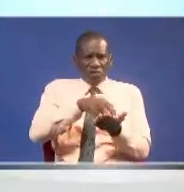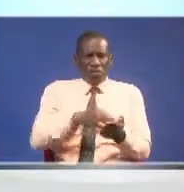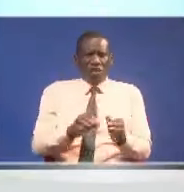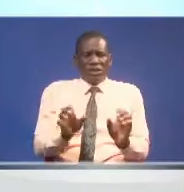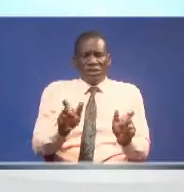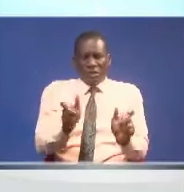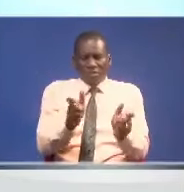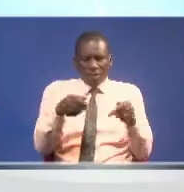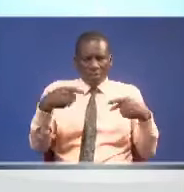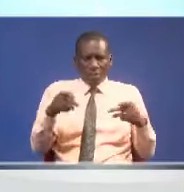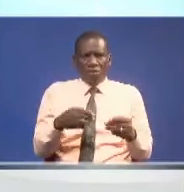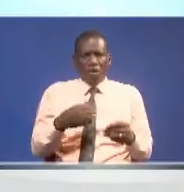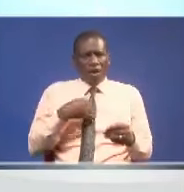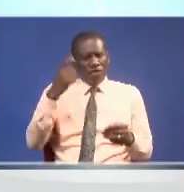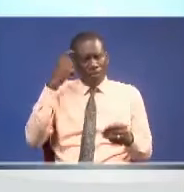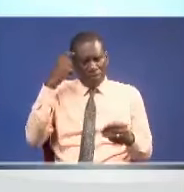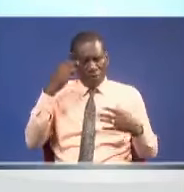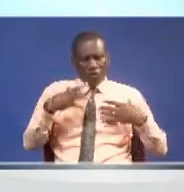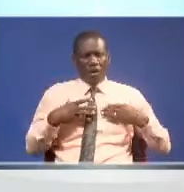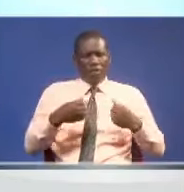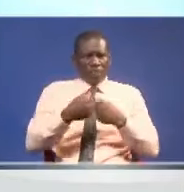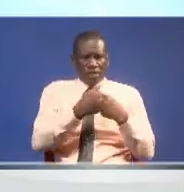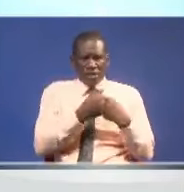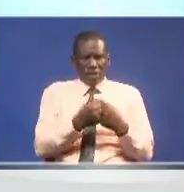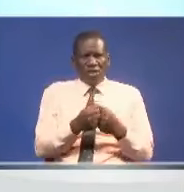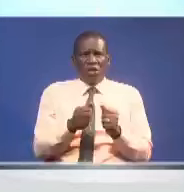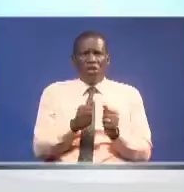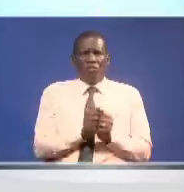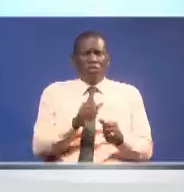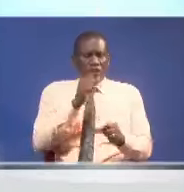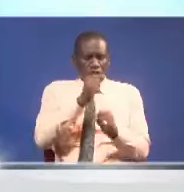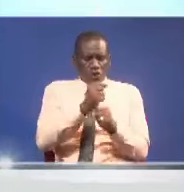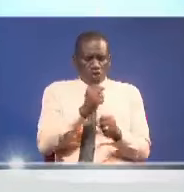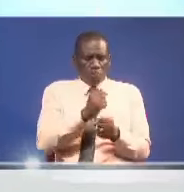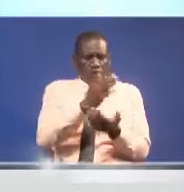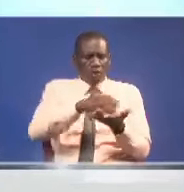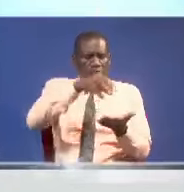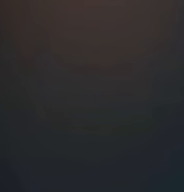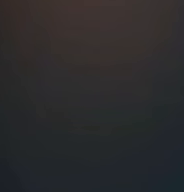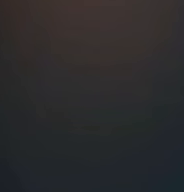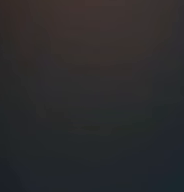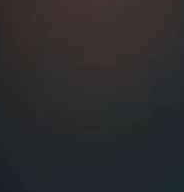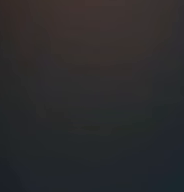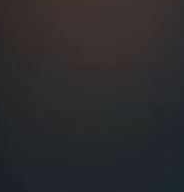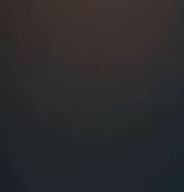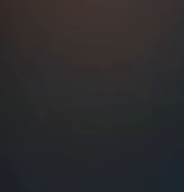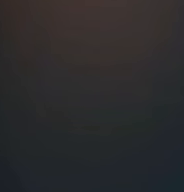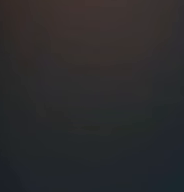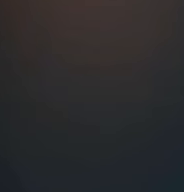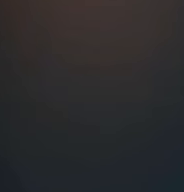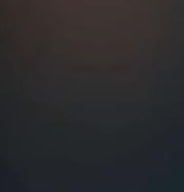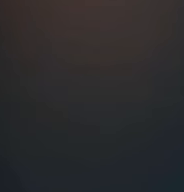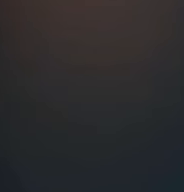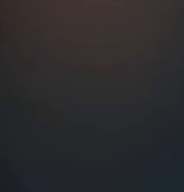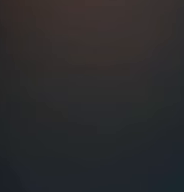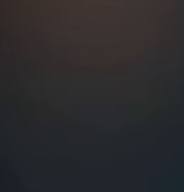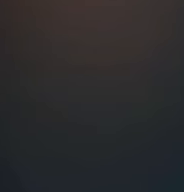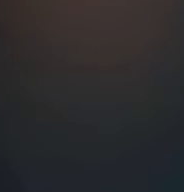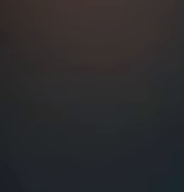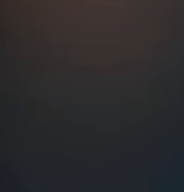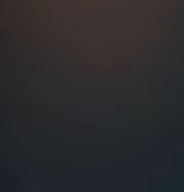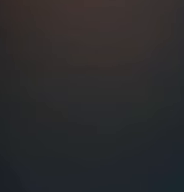personnel battle mental health challenges, with their jobs in some instances having a contribution to that.